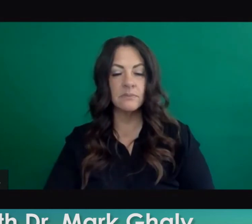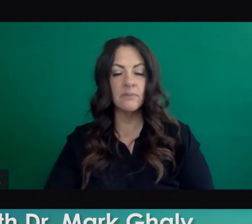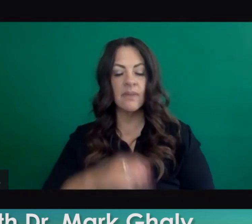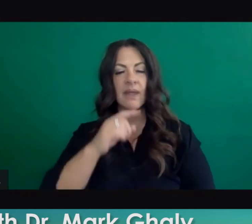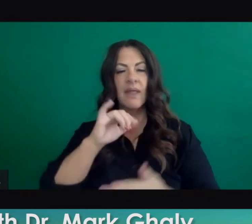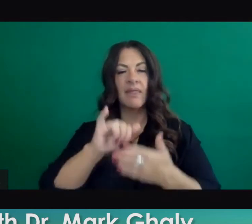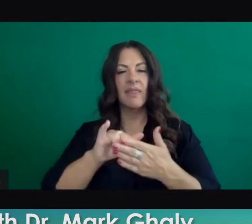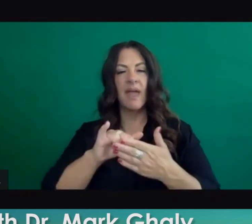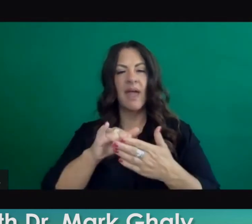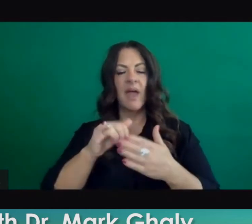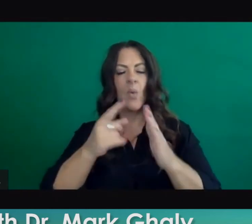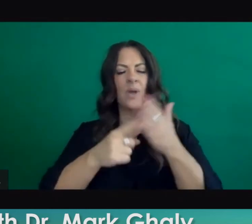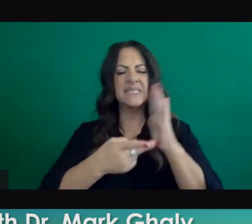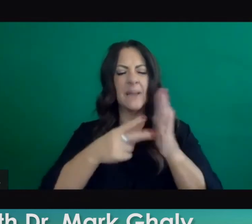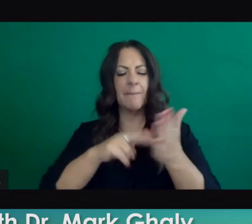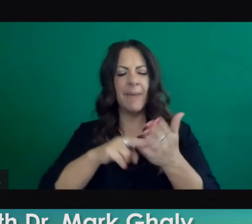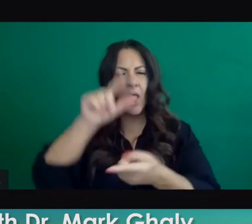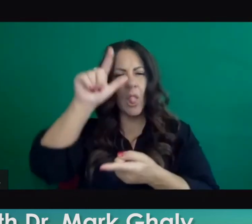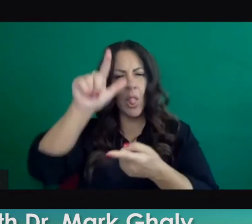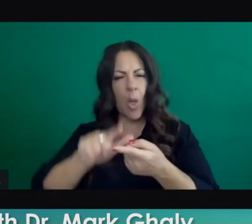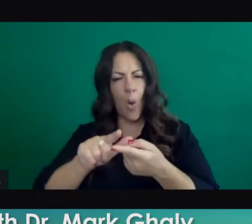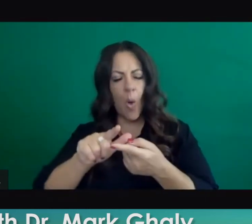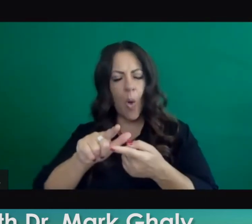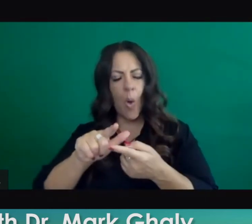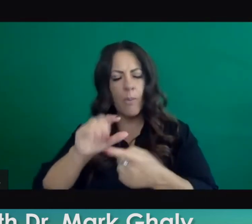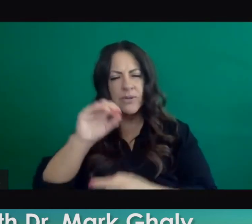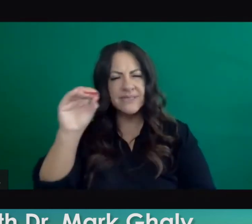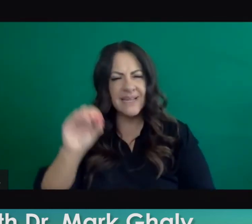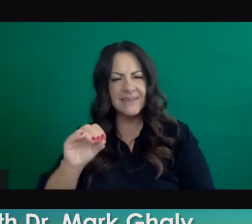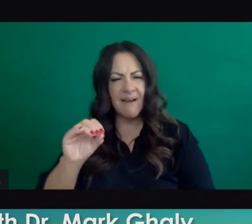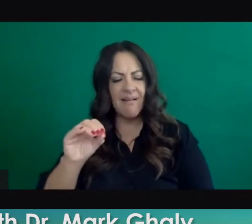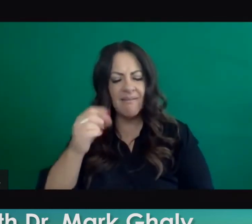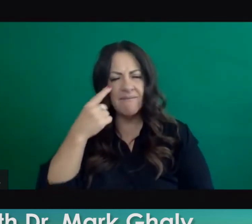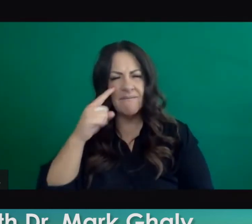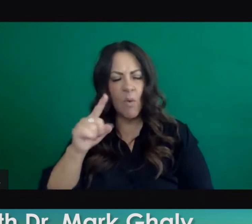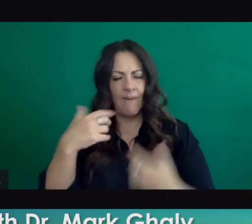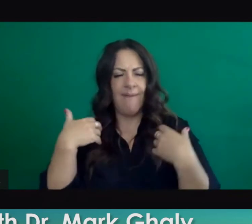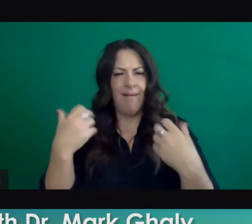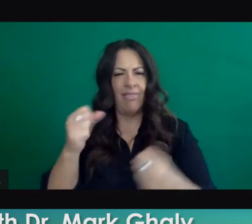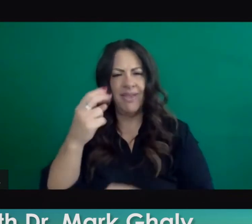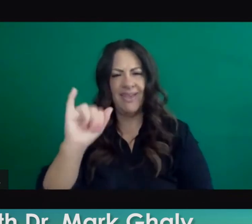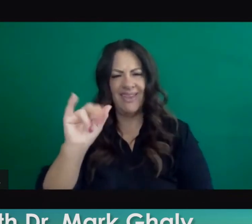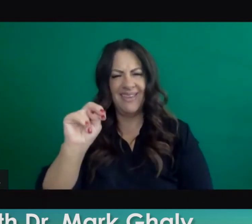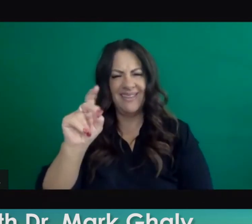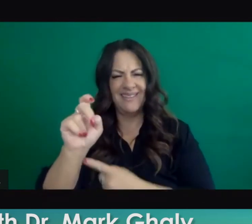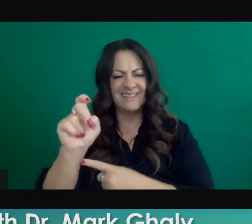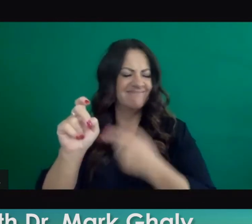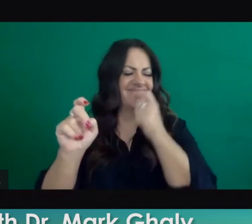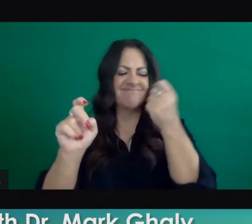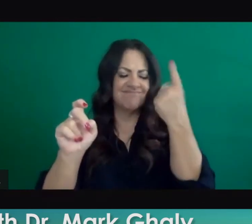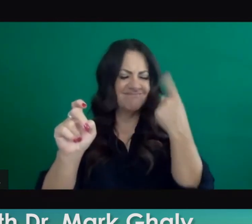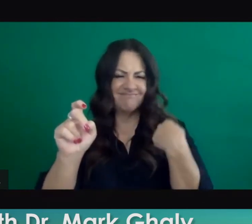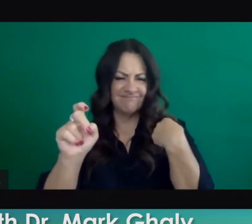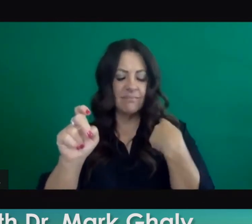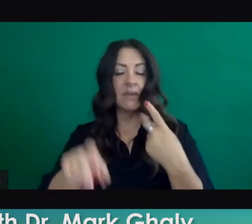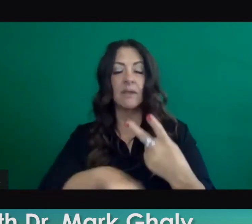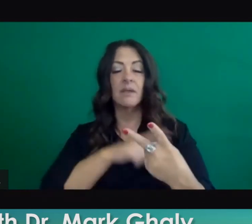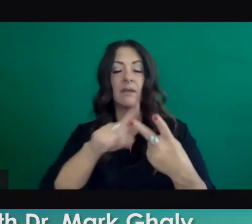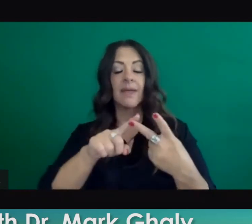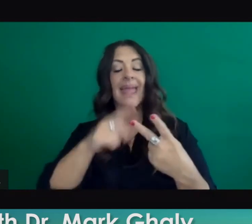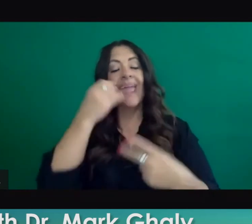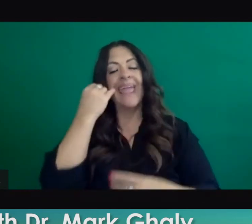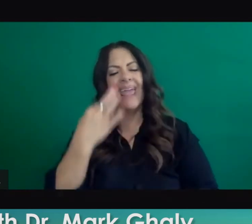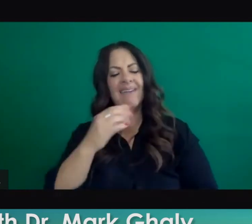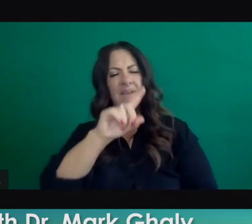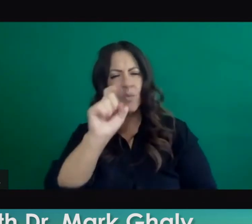index. What does that mean? And then in terms of counties moving to another tier, will